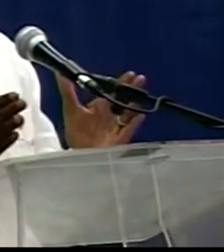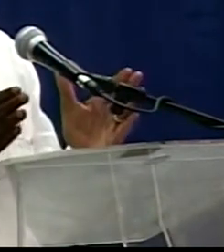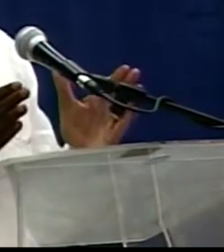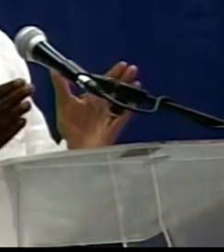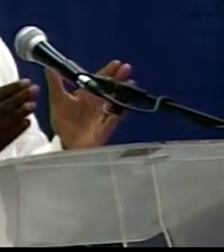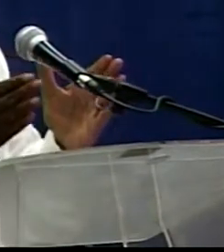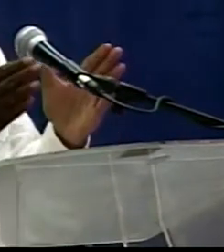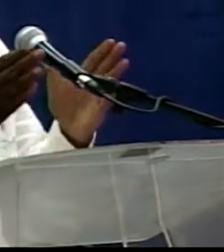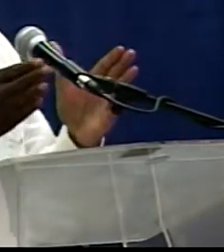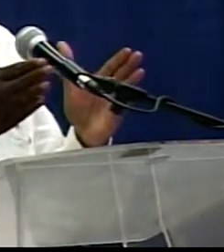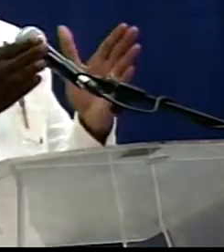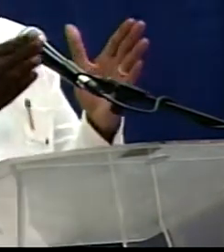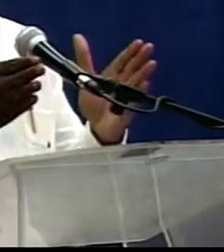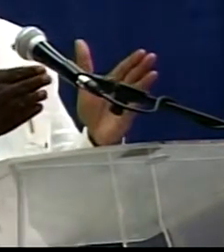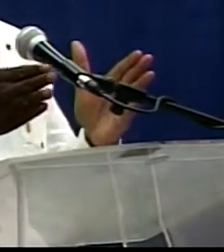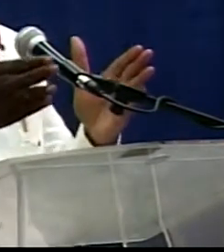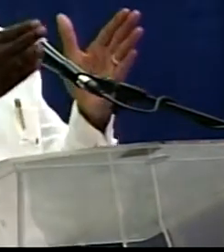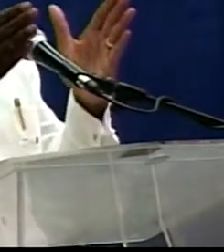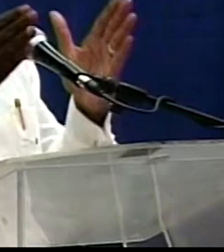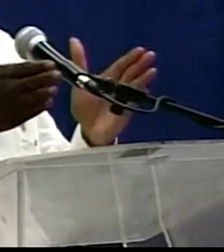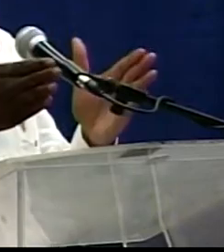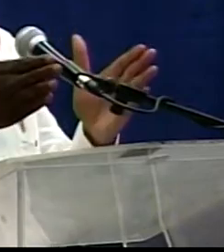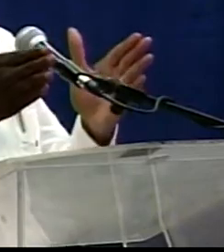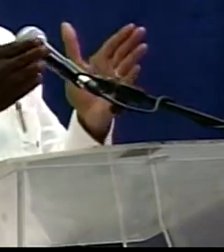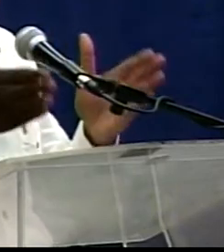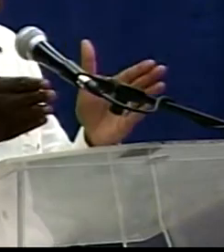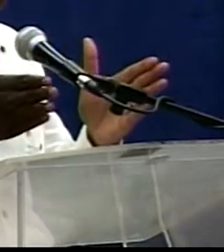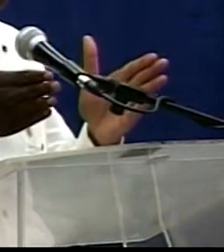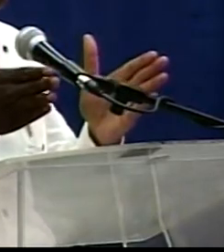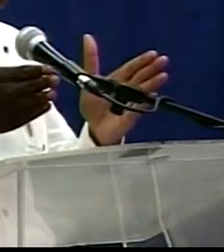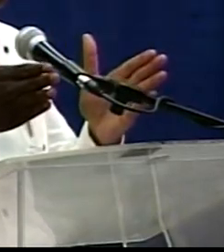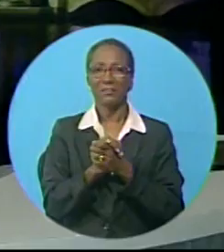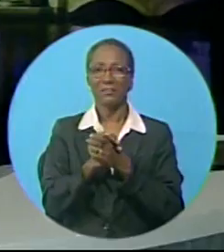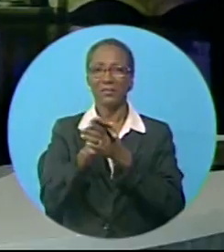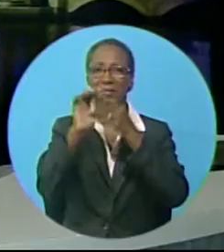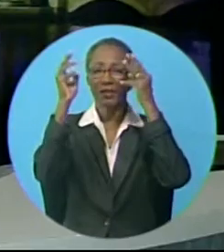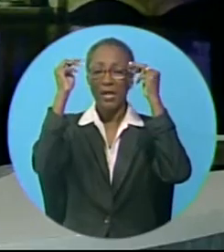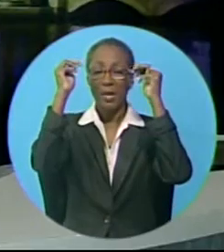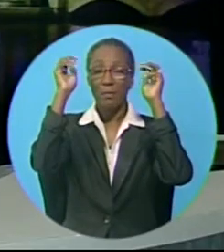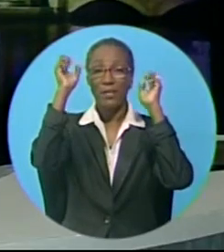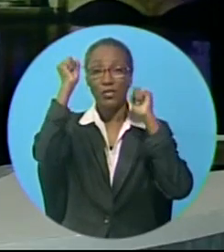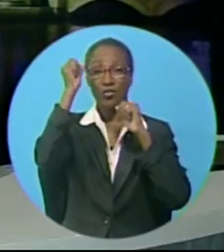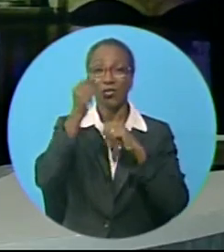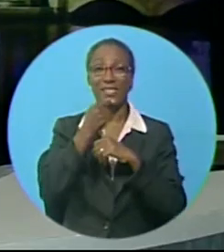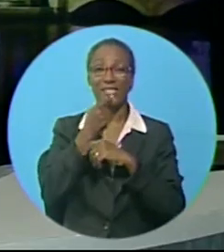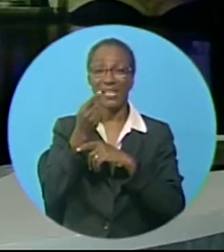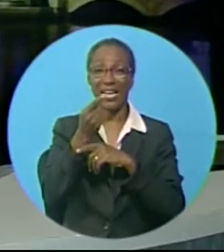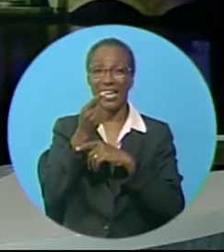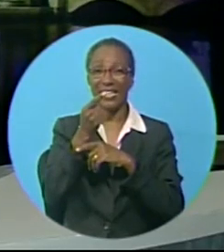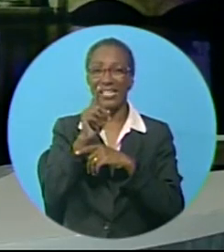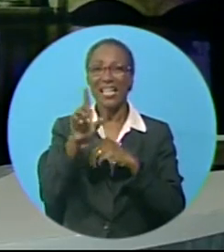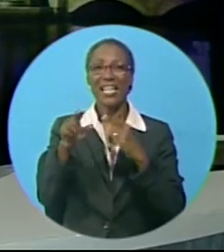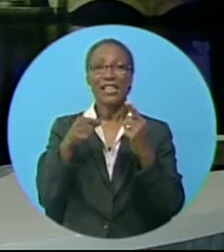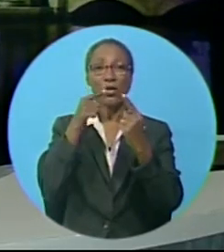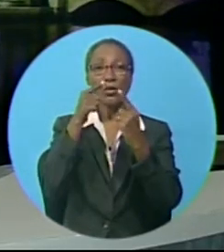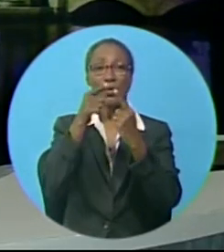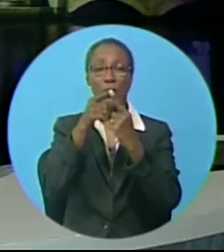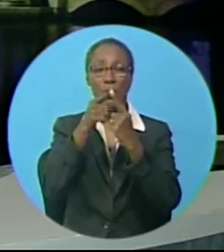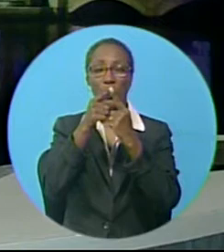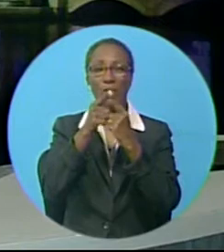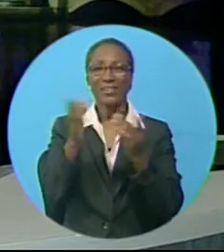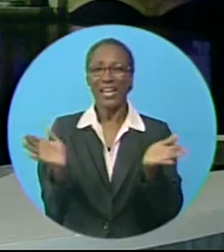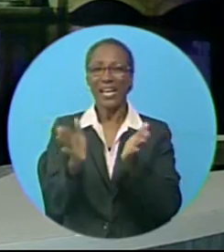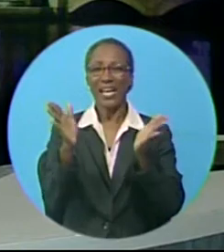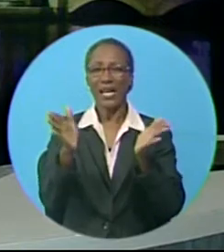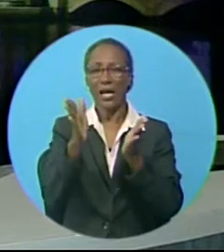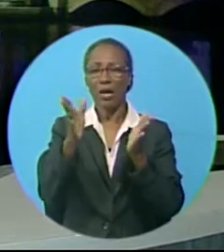And that is a reality which we have to face. Mr. Stewart says the overall aim is to further enhance